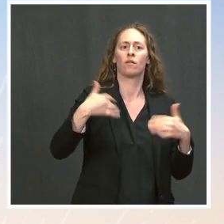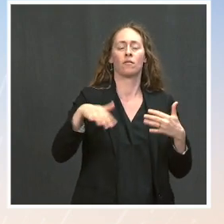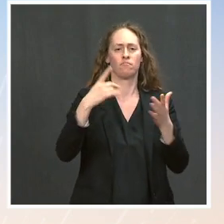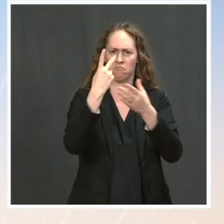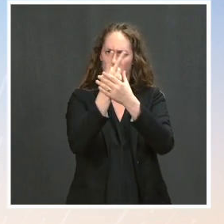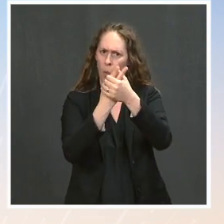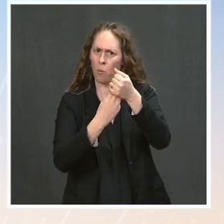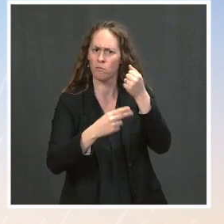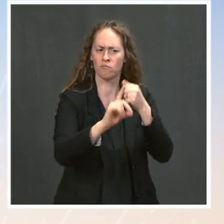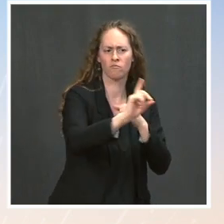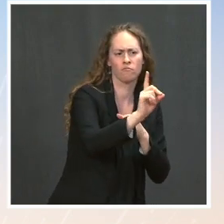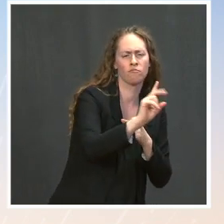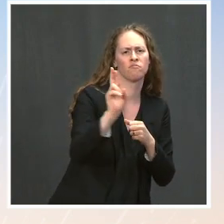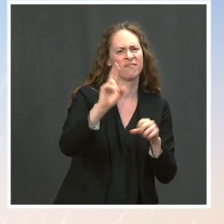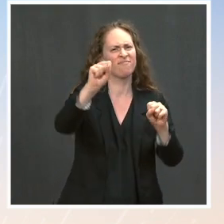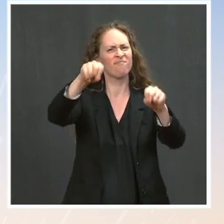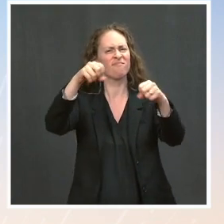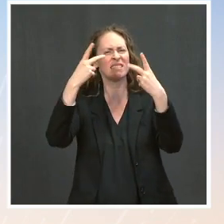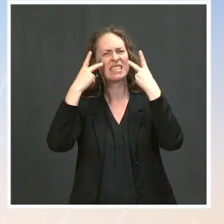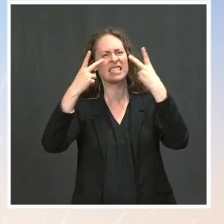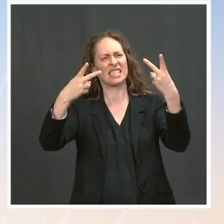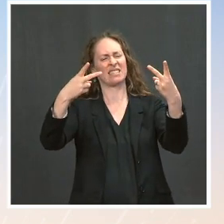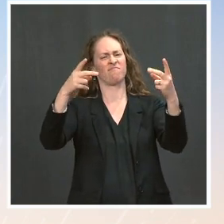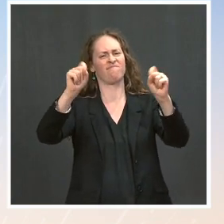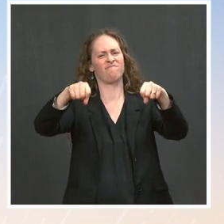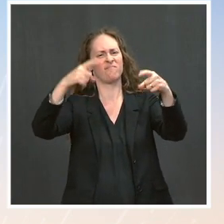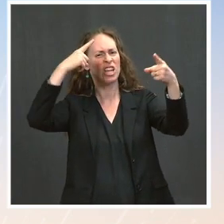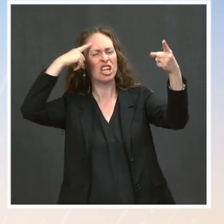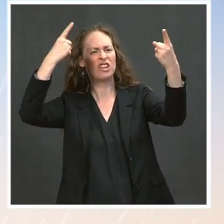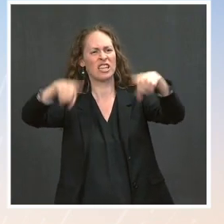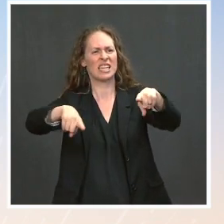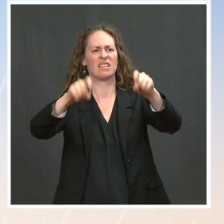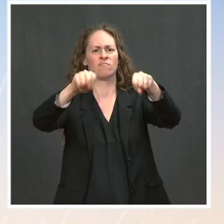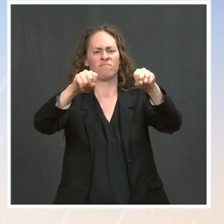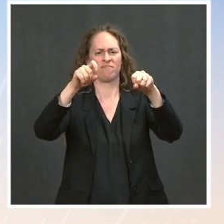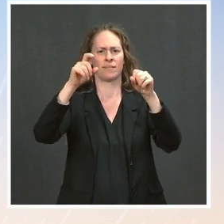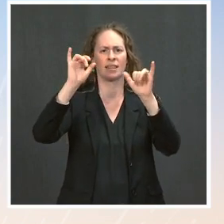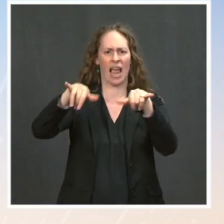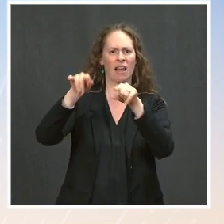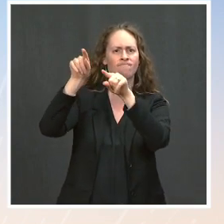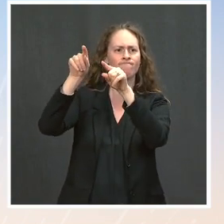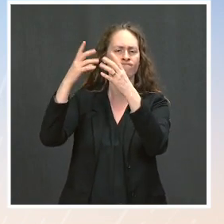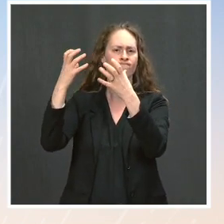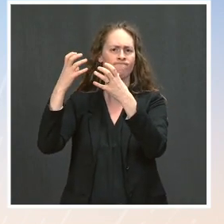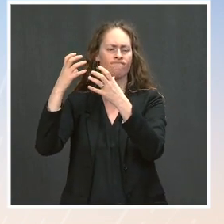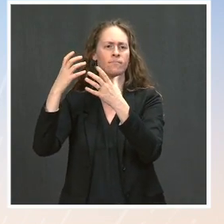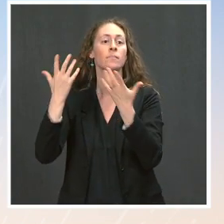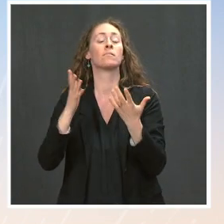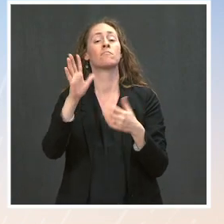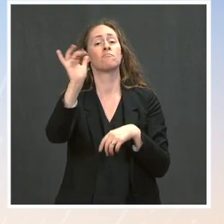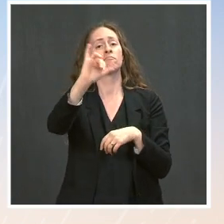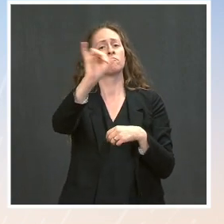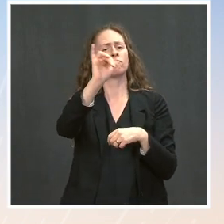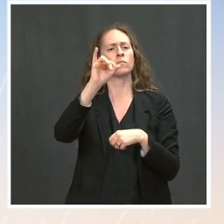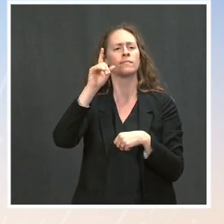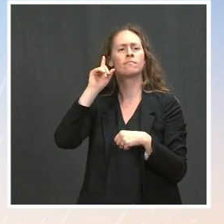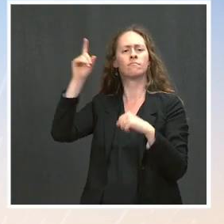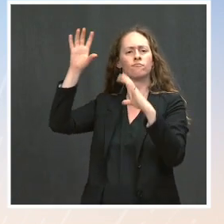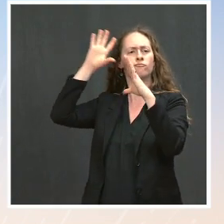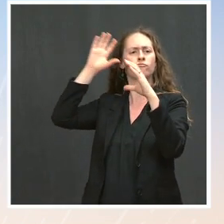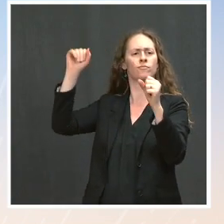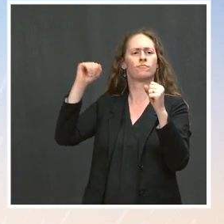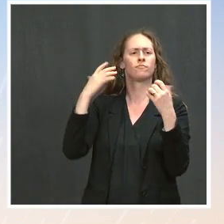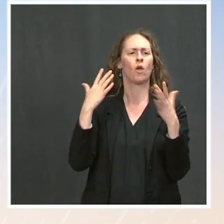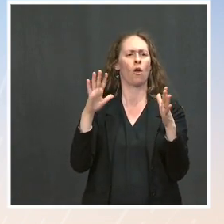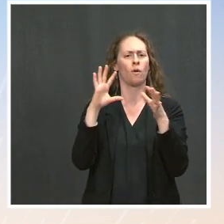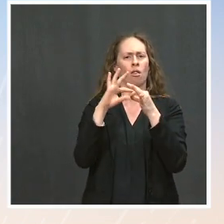think that that's a pretty sensible way of going at it, number one. Number two is the president has said in the context of the jobs plan and the